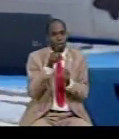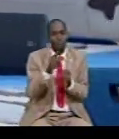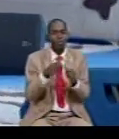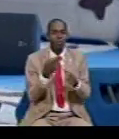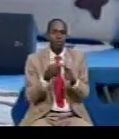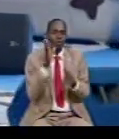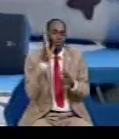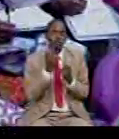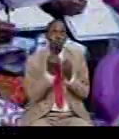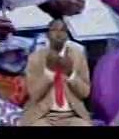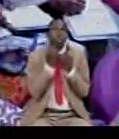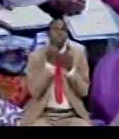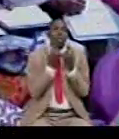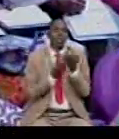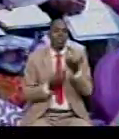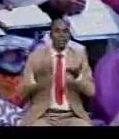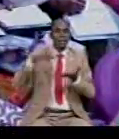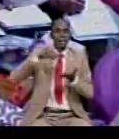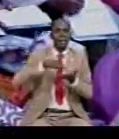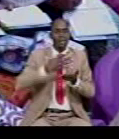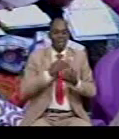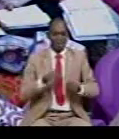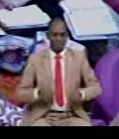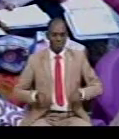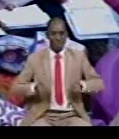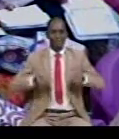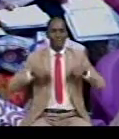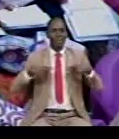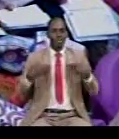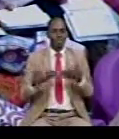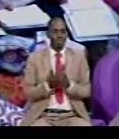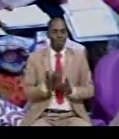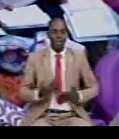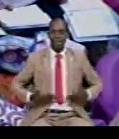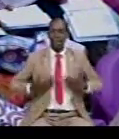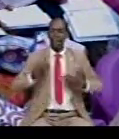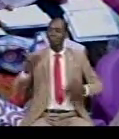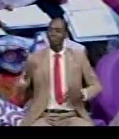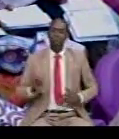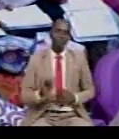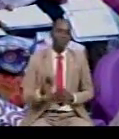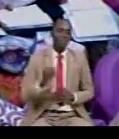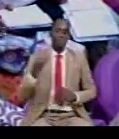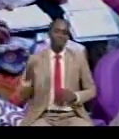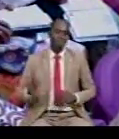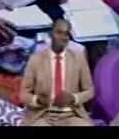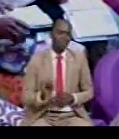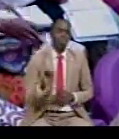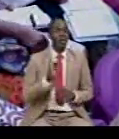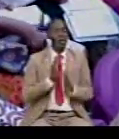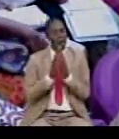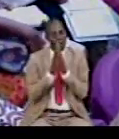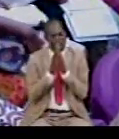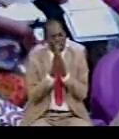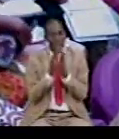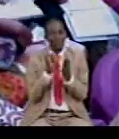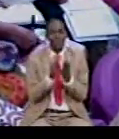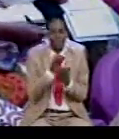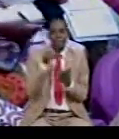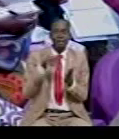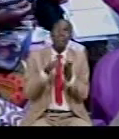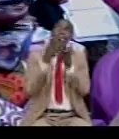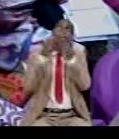rise up and you will live in life eternal forever and ever. I pray that day this